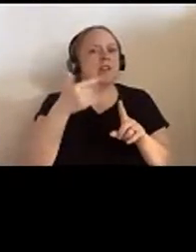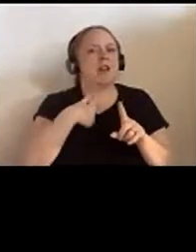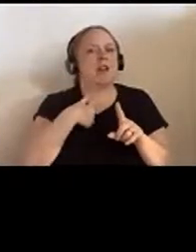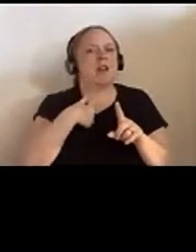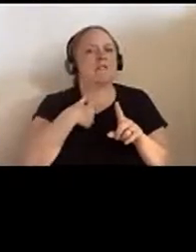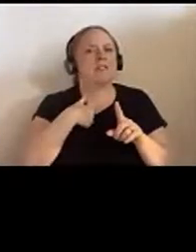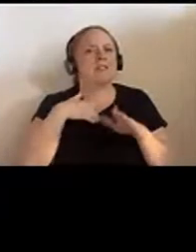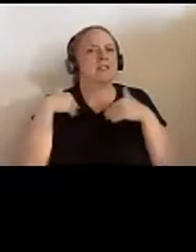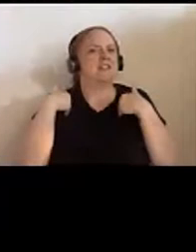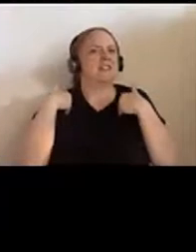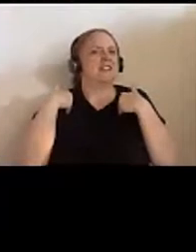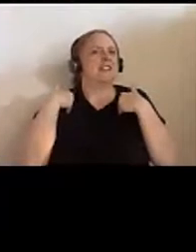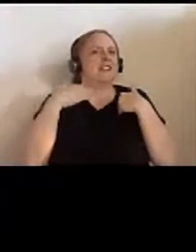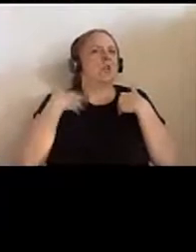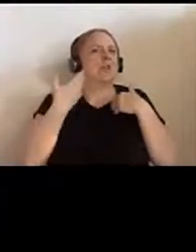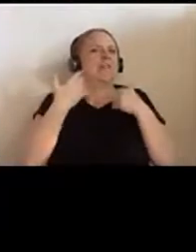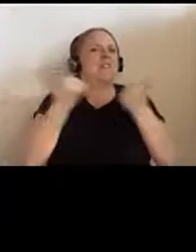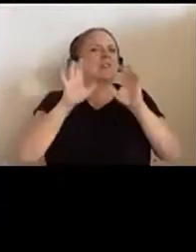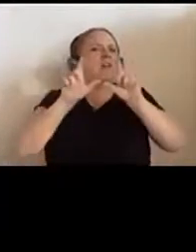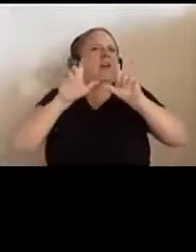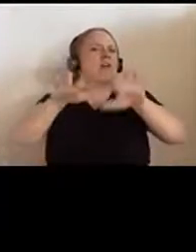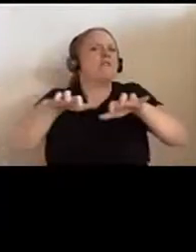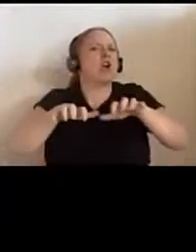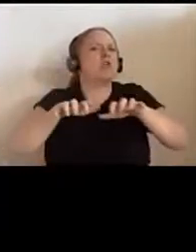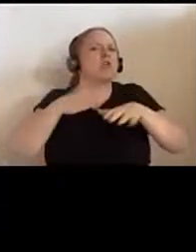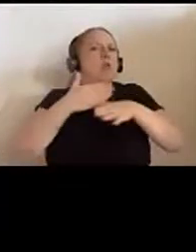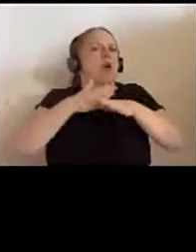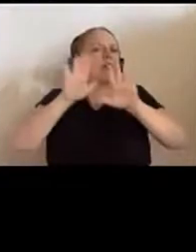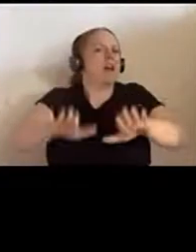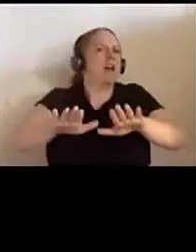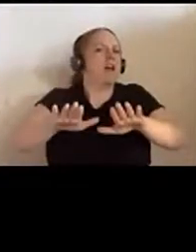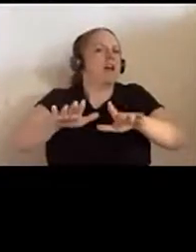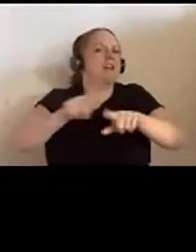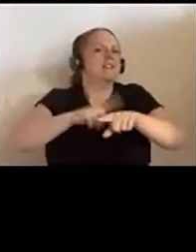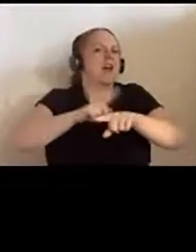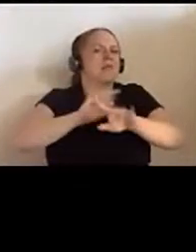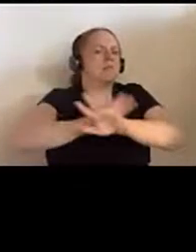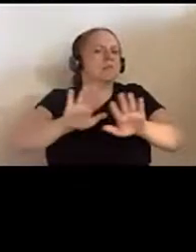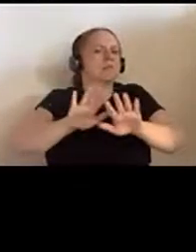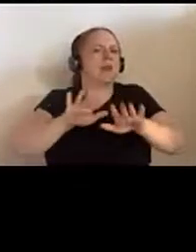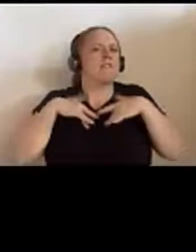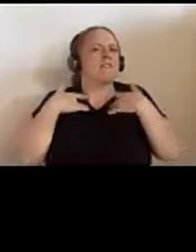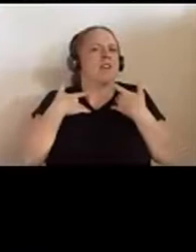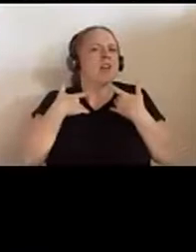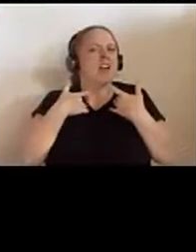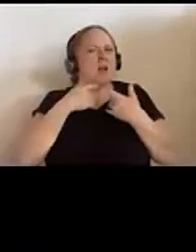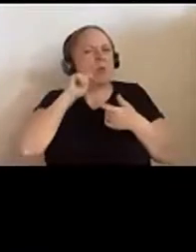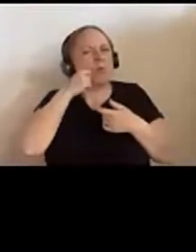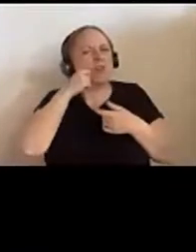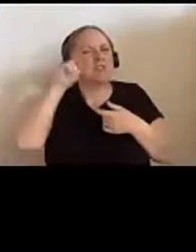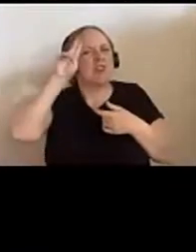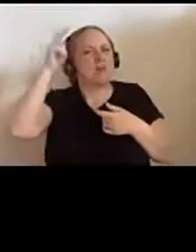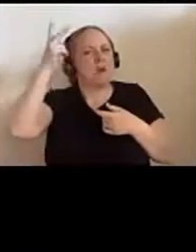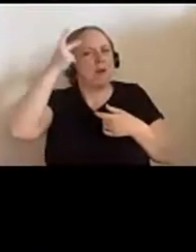to a work being finished or fixed or frozen in time. Mostly because I feel like I'm just going to change my mind. Like